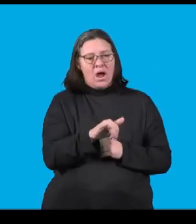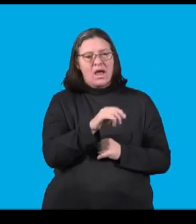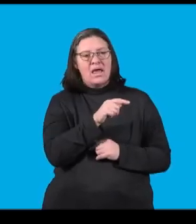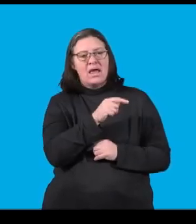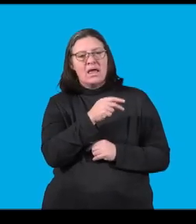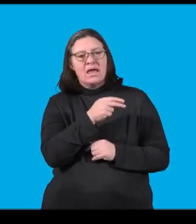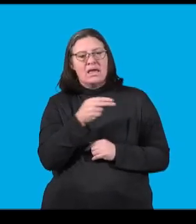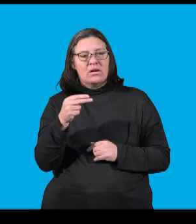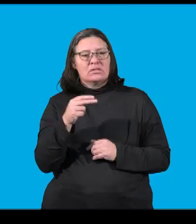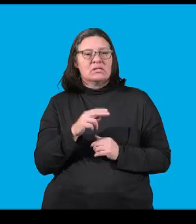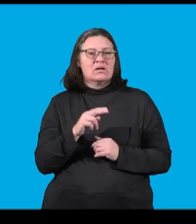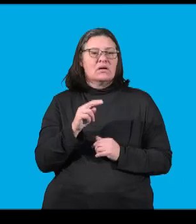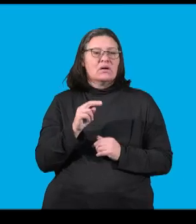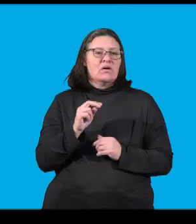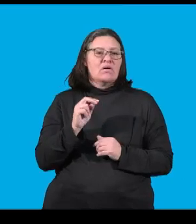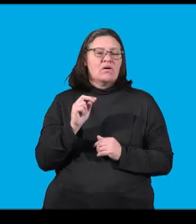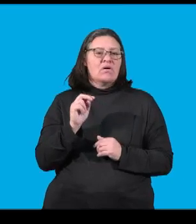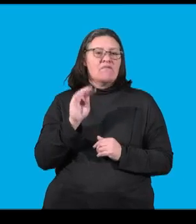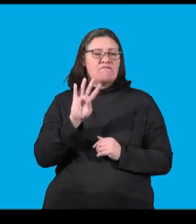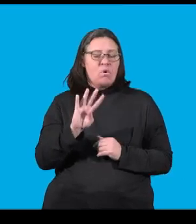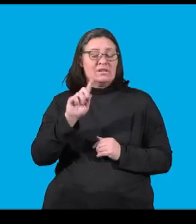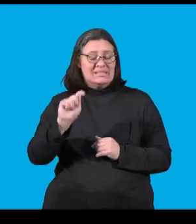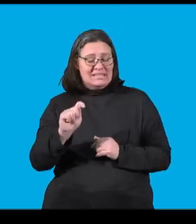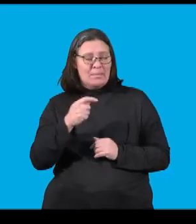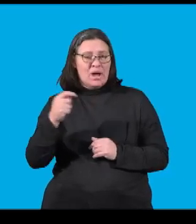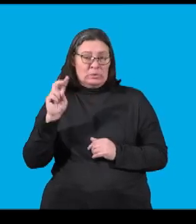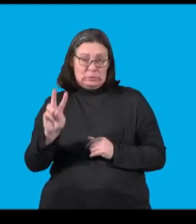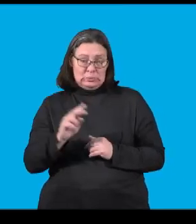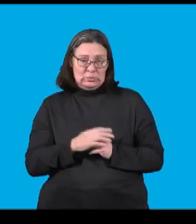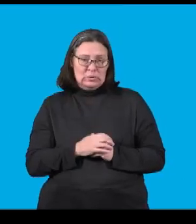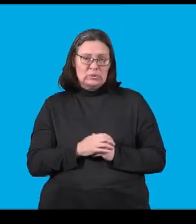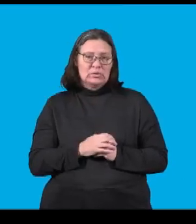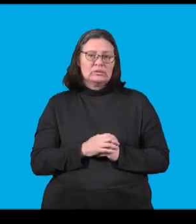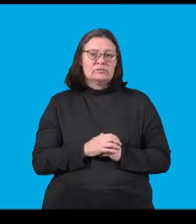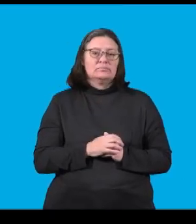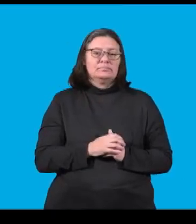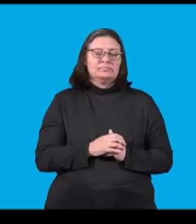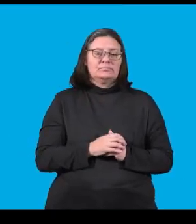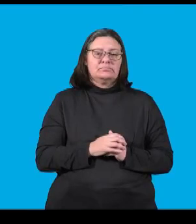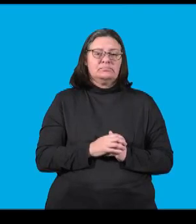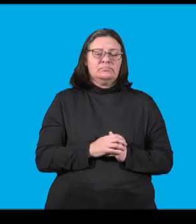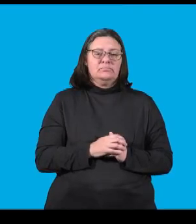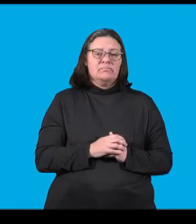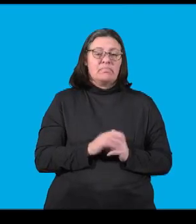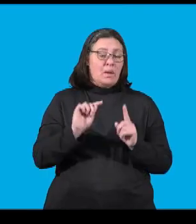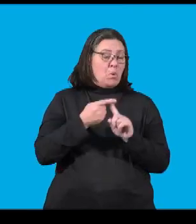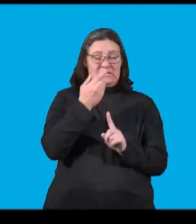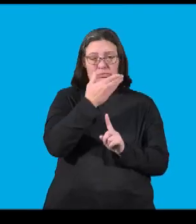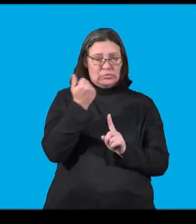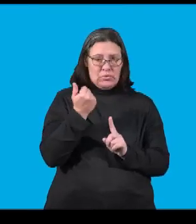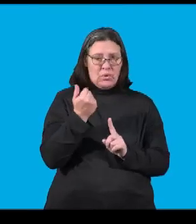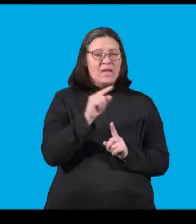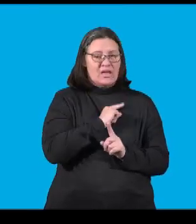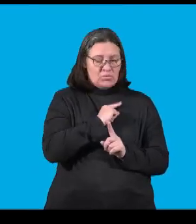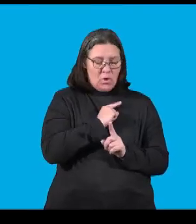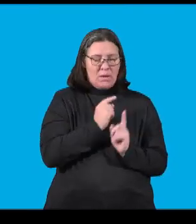to 4t minus 2. So it means on this curve, we've got a tangent drawn at some point. We don't know what the point is